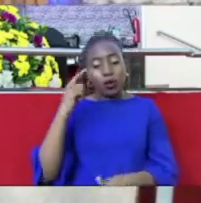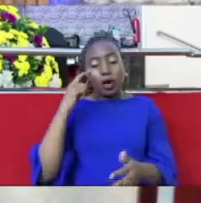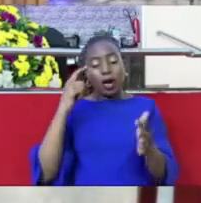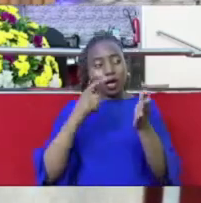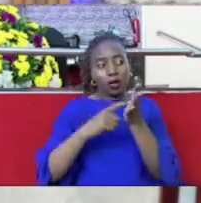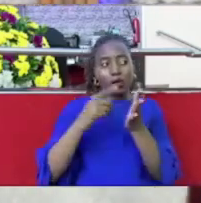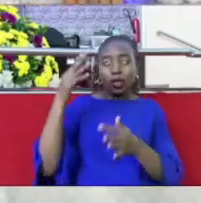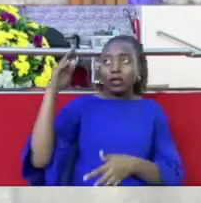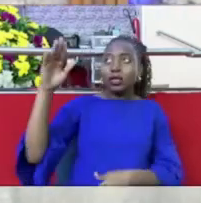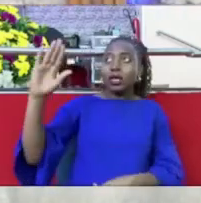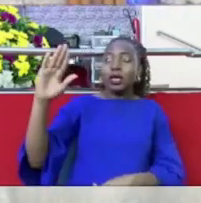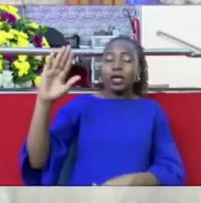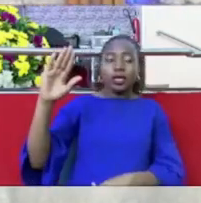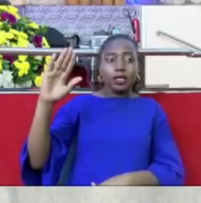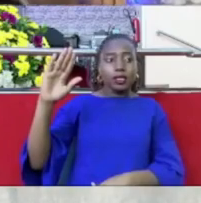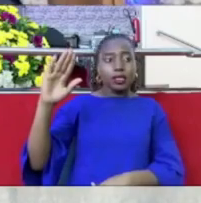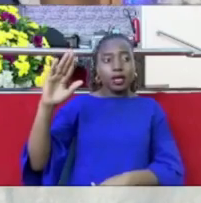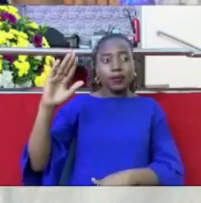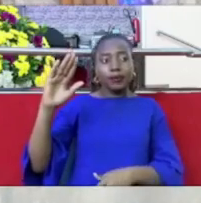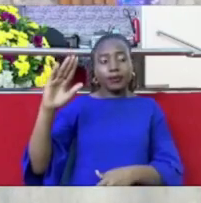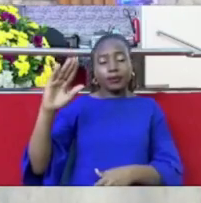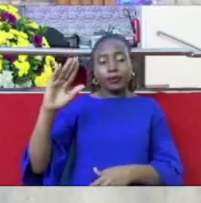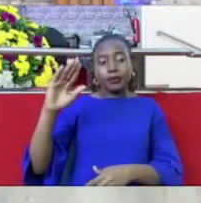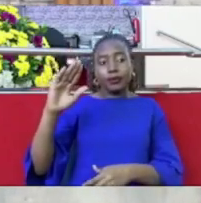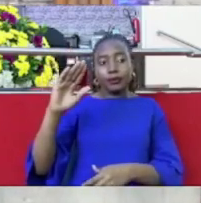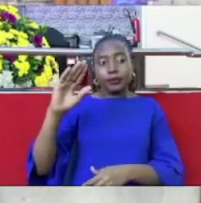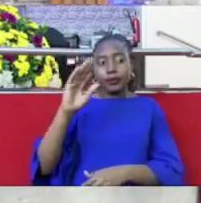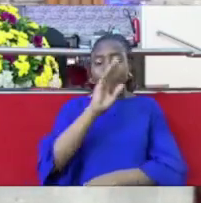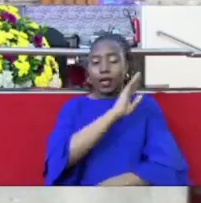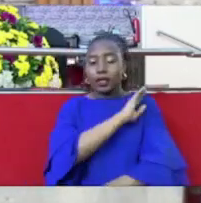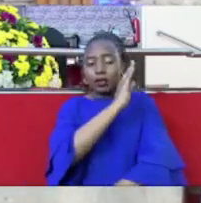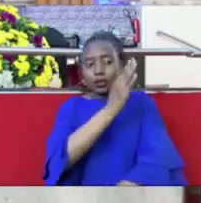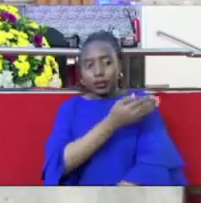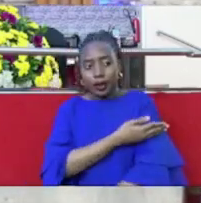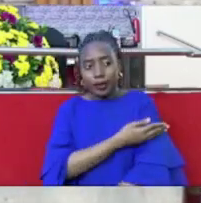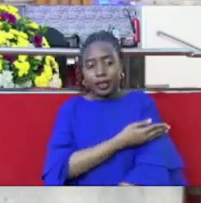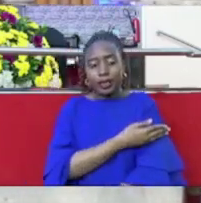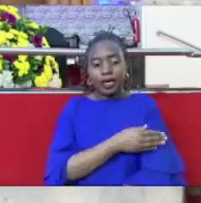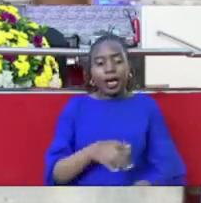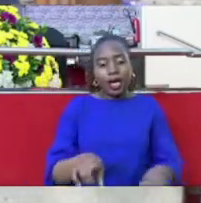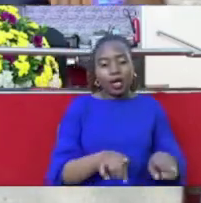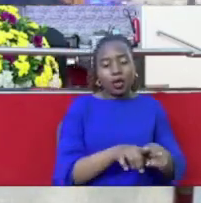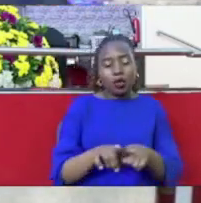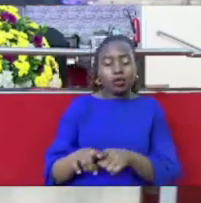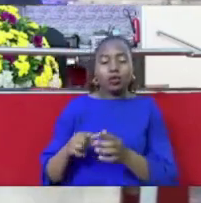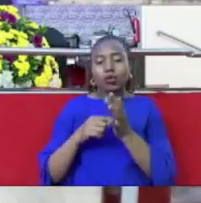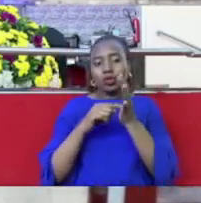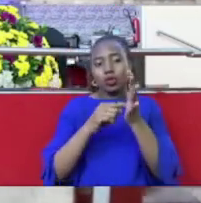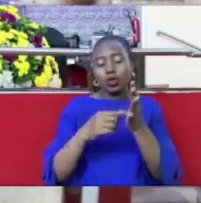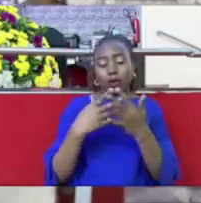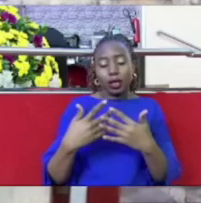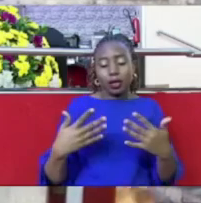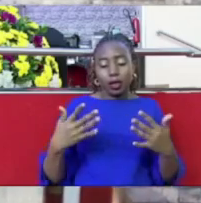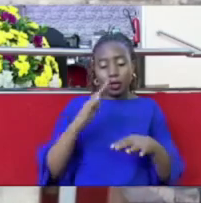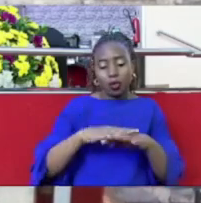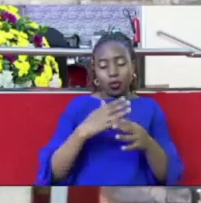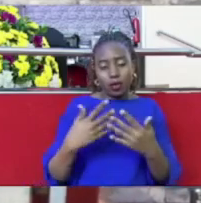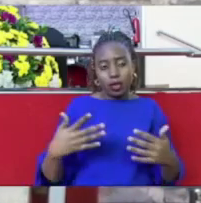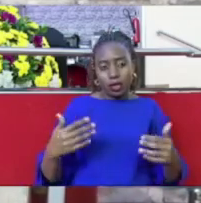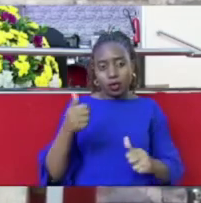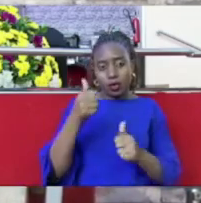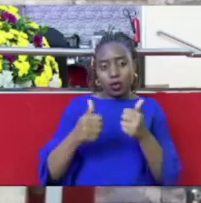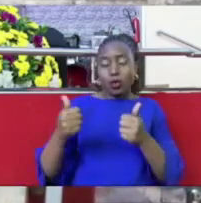wake, you make a reflection of good things that he has done to you. Na uonyeshe mambo mazuri ambayo amefanya. You approach him with a grateful